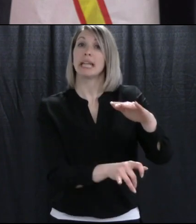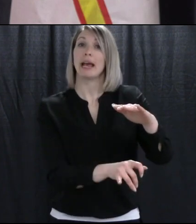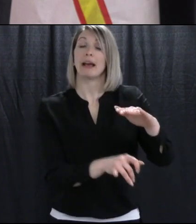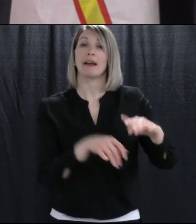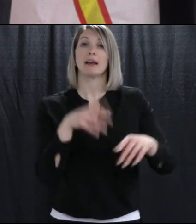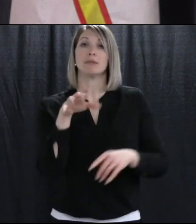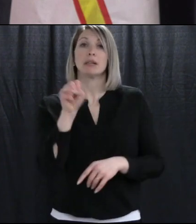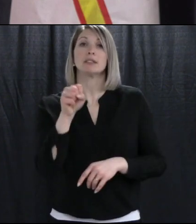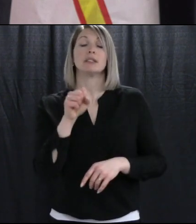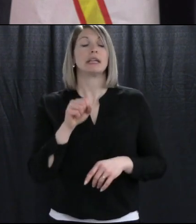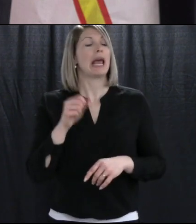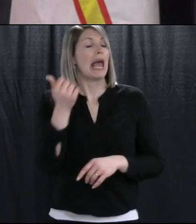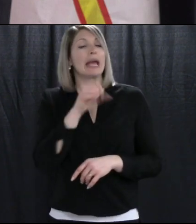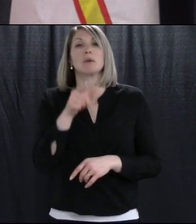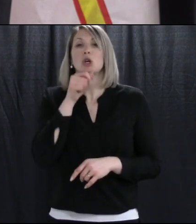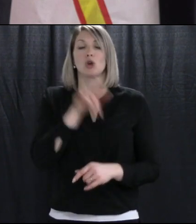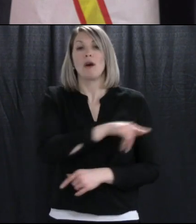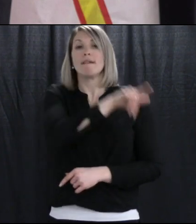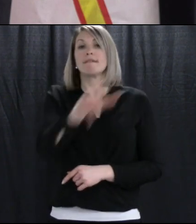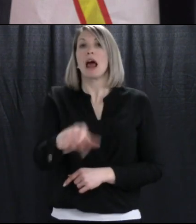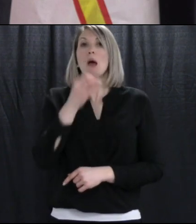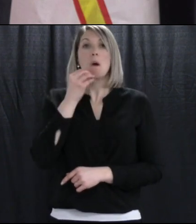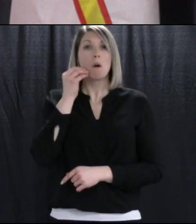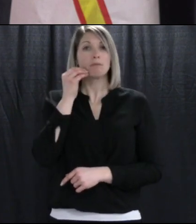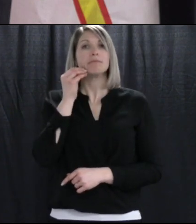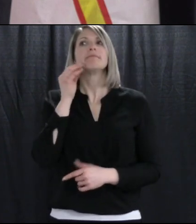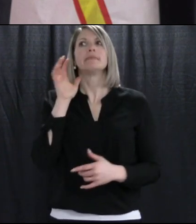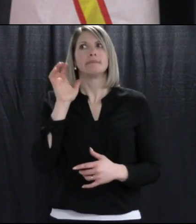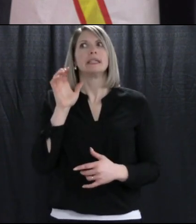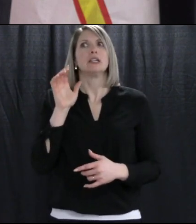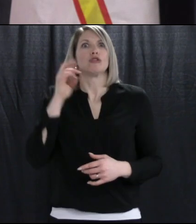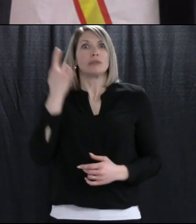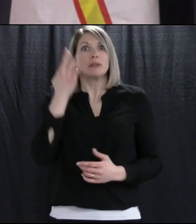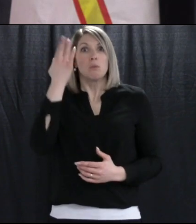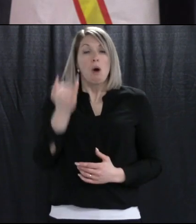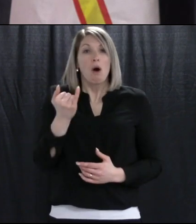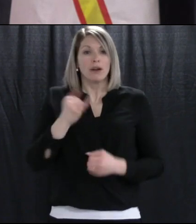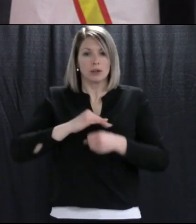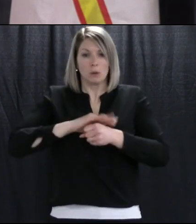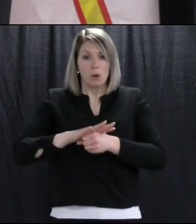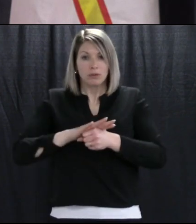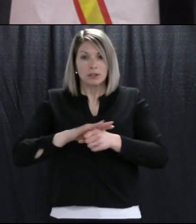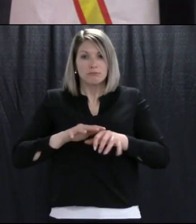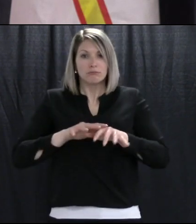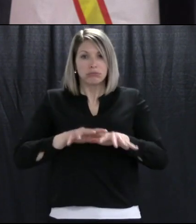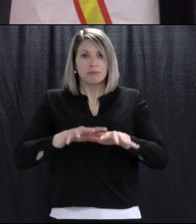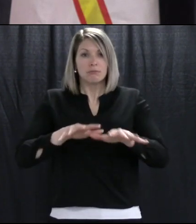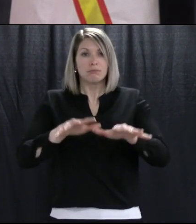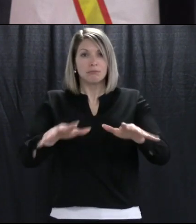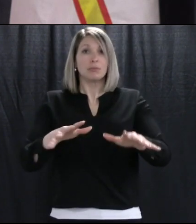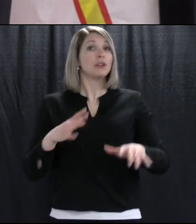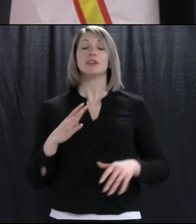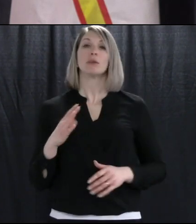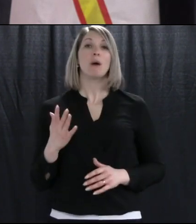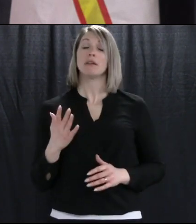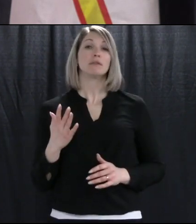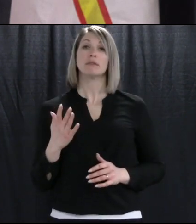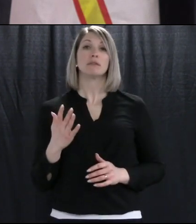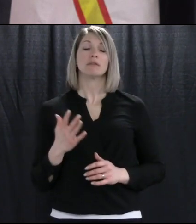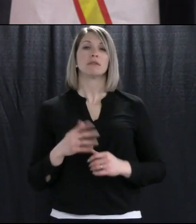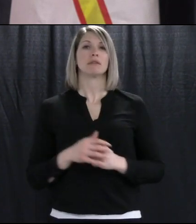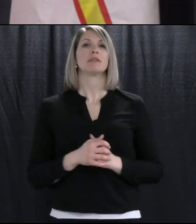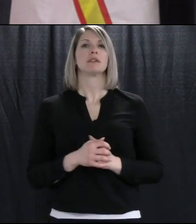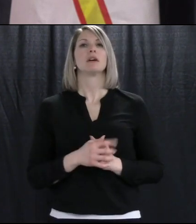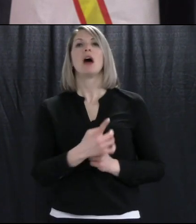but again, the idea here is to contain, delay the spread of COVID throughout Newfoundland and Labrador. And